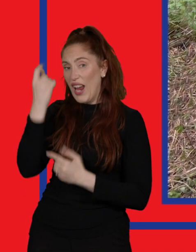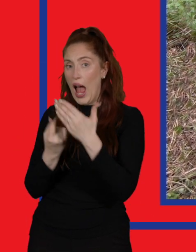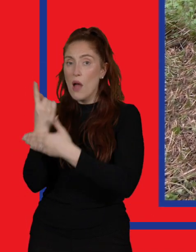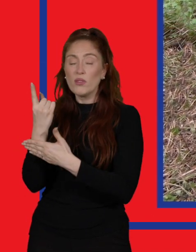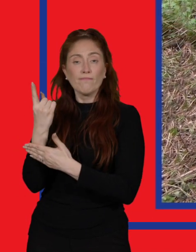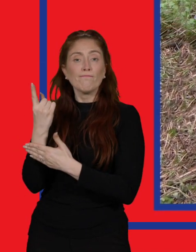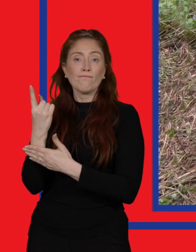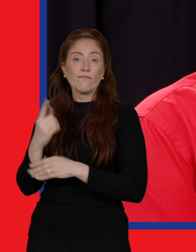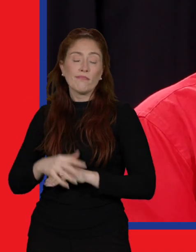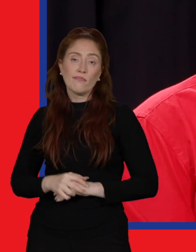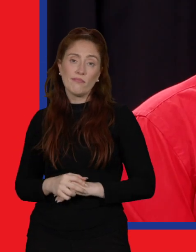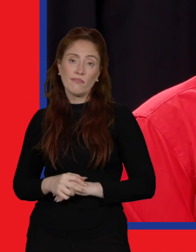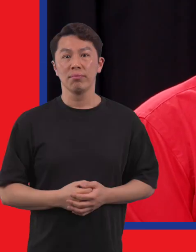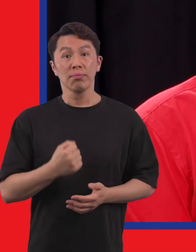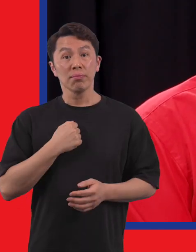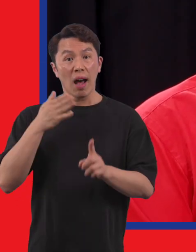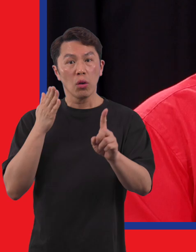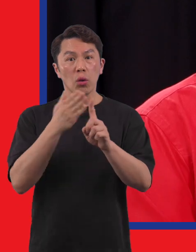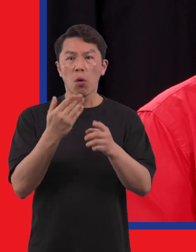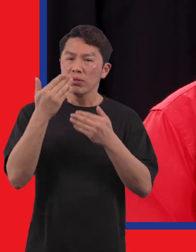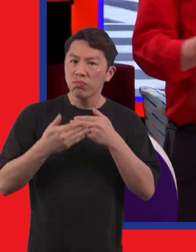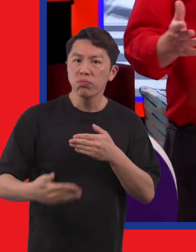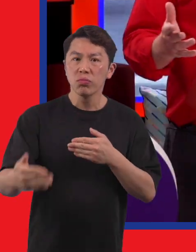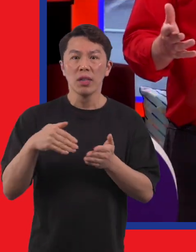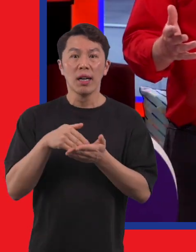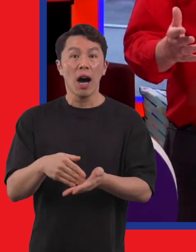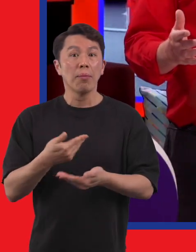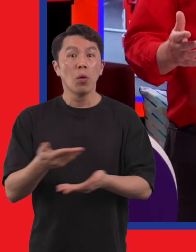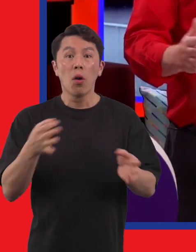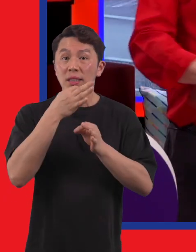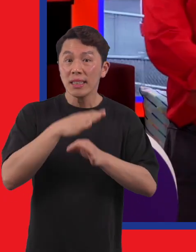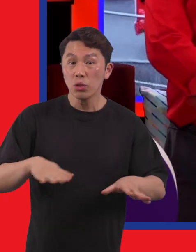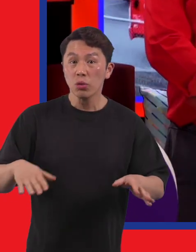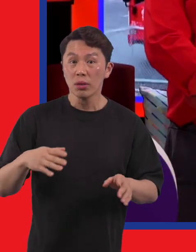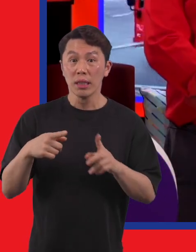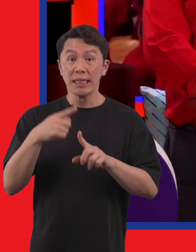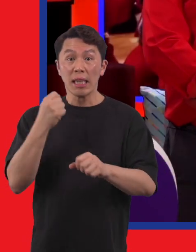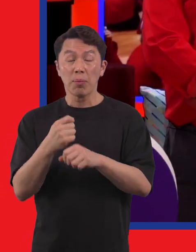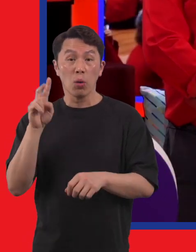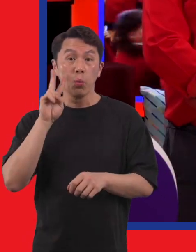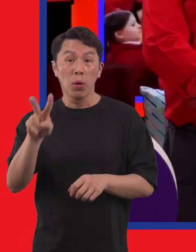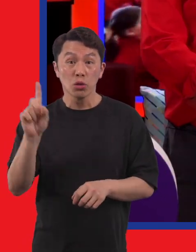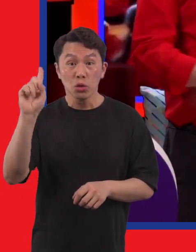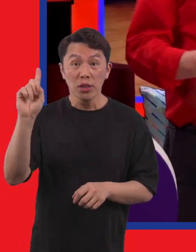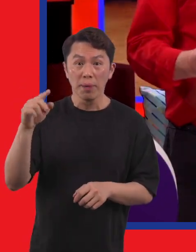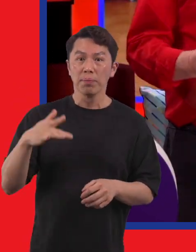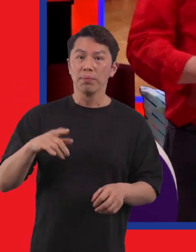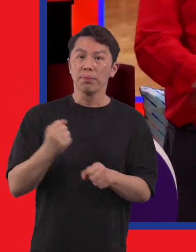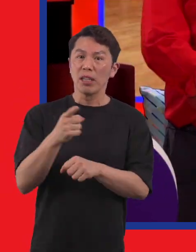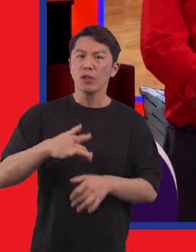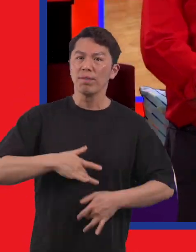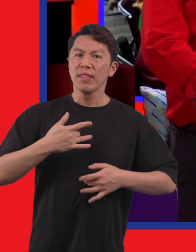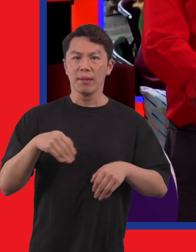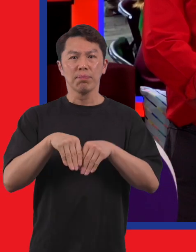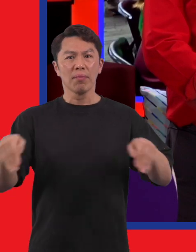and unfortunately, he got tricked. Our goal is to help kids like all of you watching today to build your